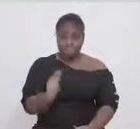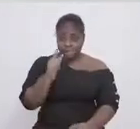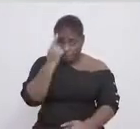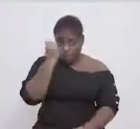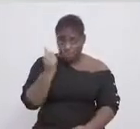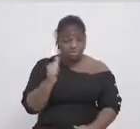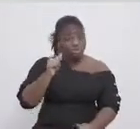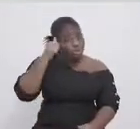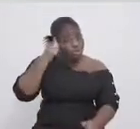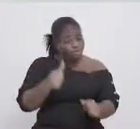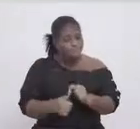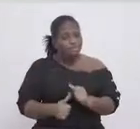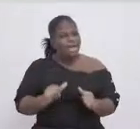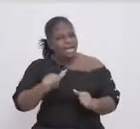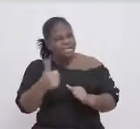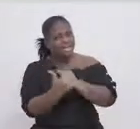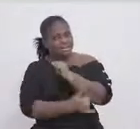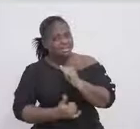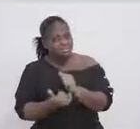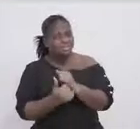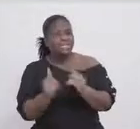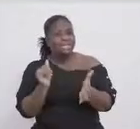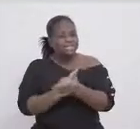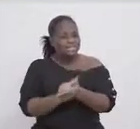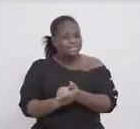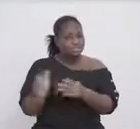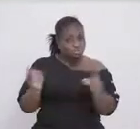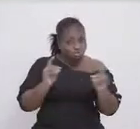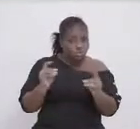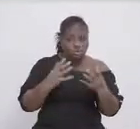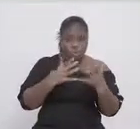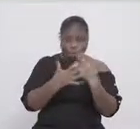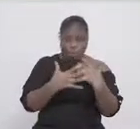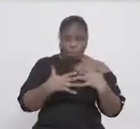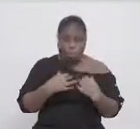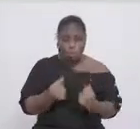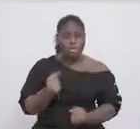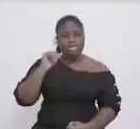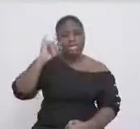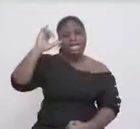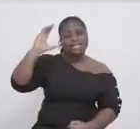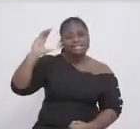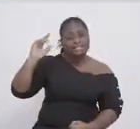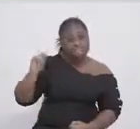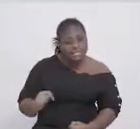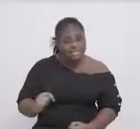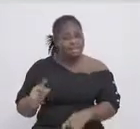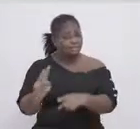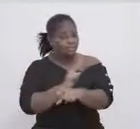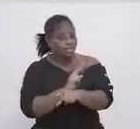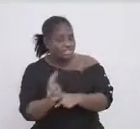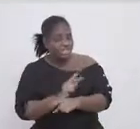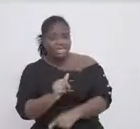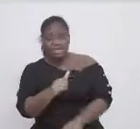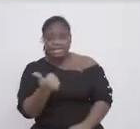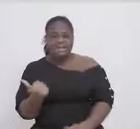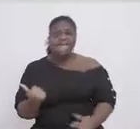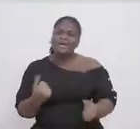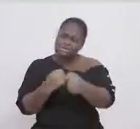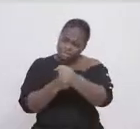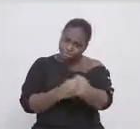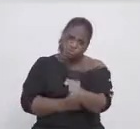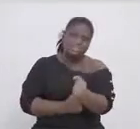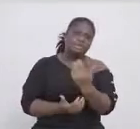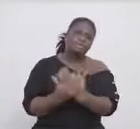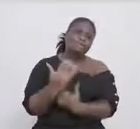that other countries that have been able to spearhead technical skills and all the initiatives in technology are also supported